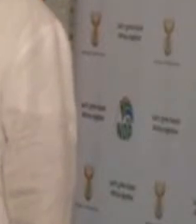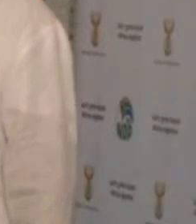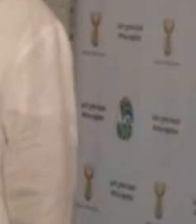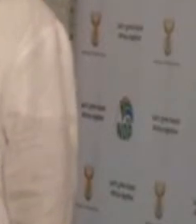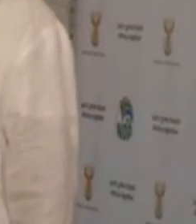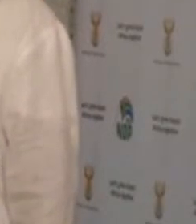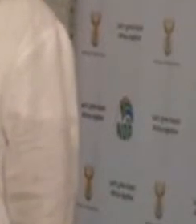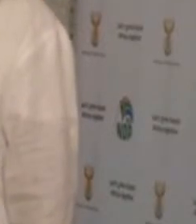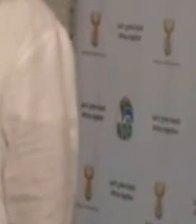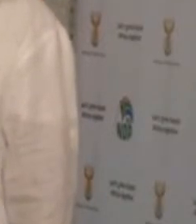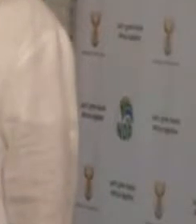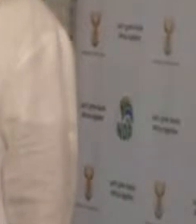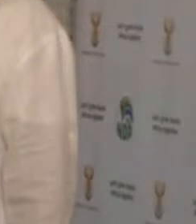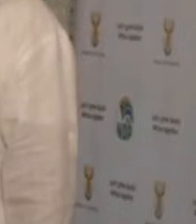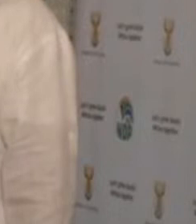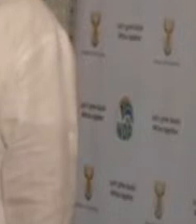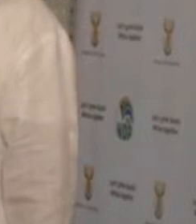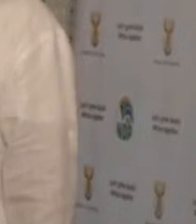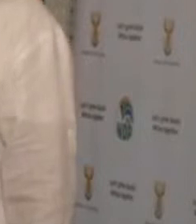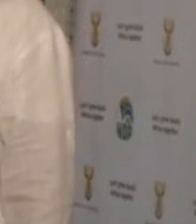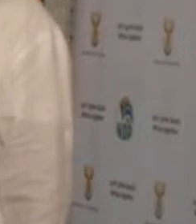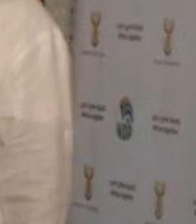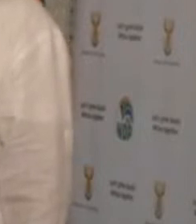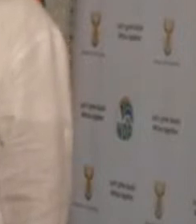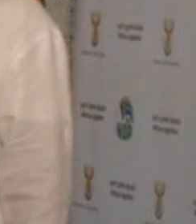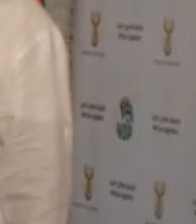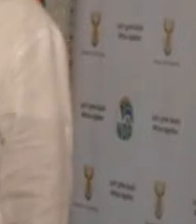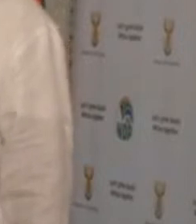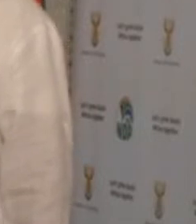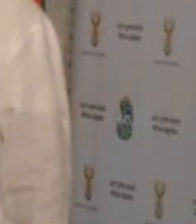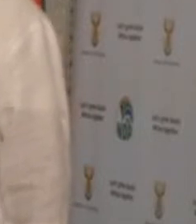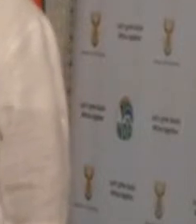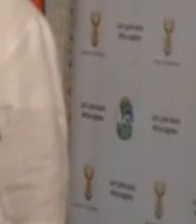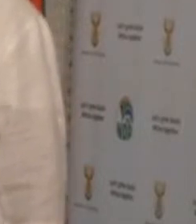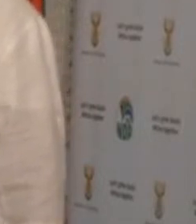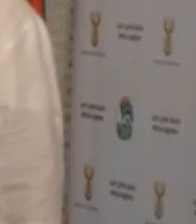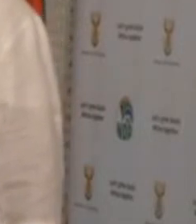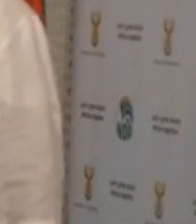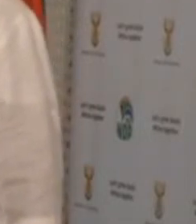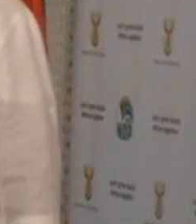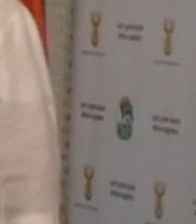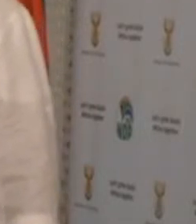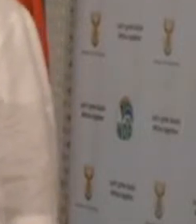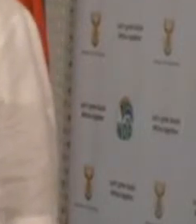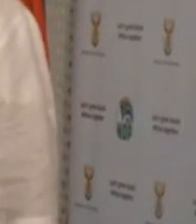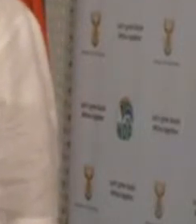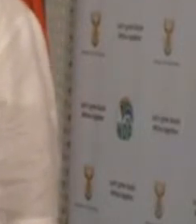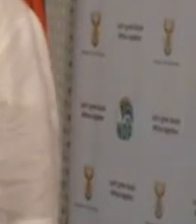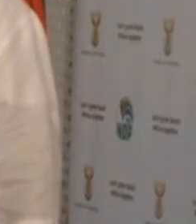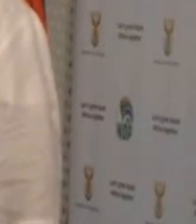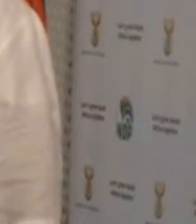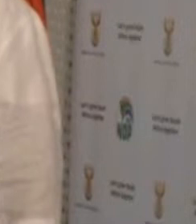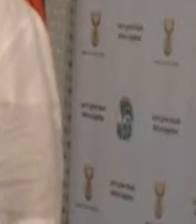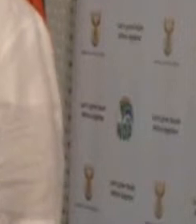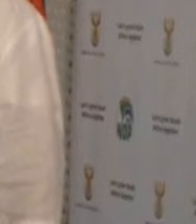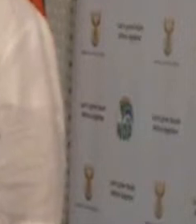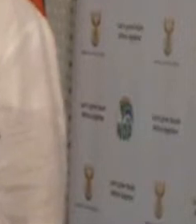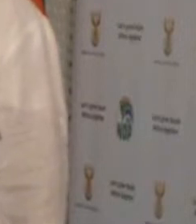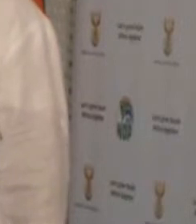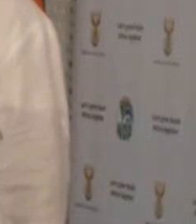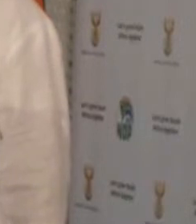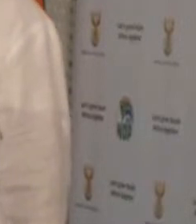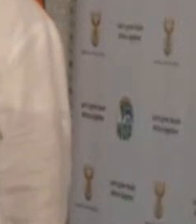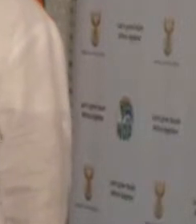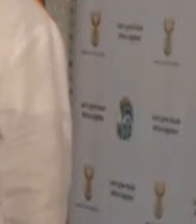The inappropriate benefiting of those funds, that's what we are dealing with.